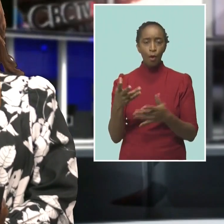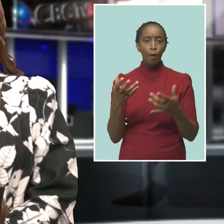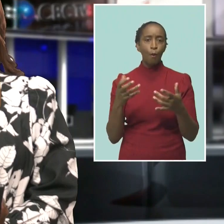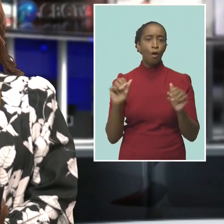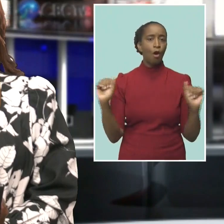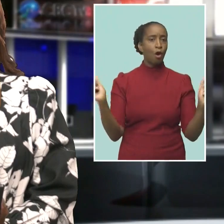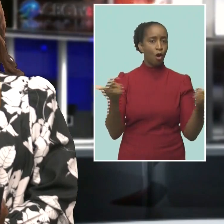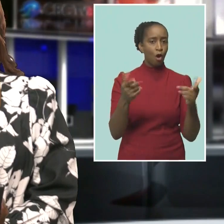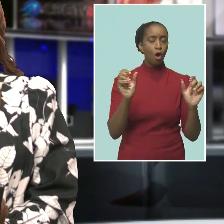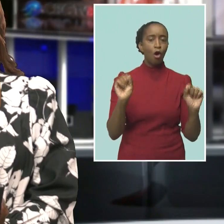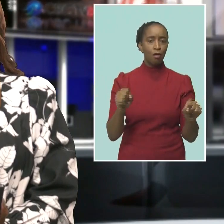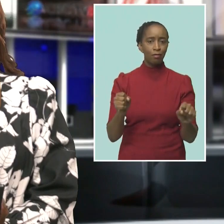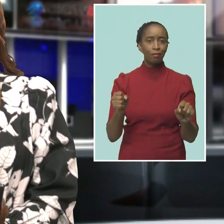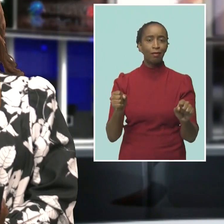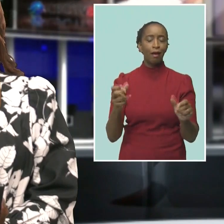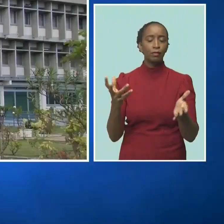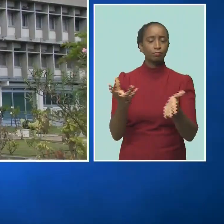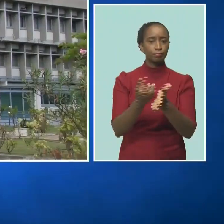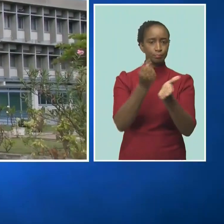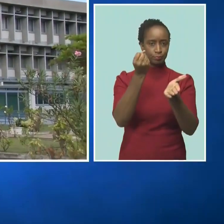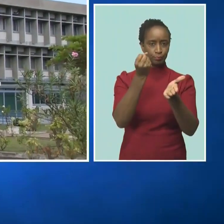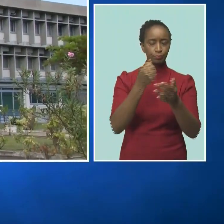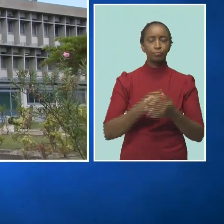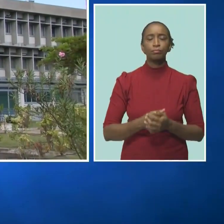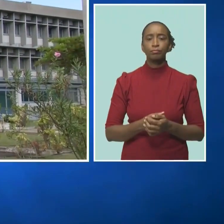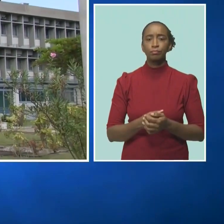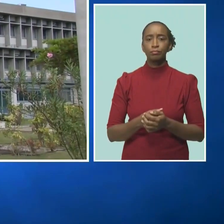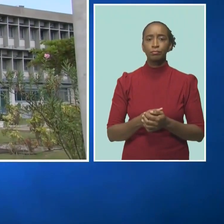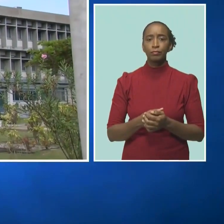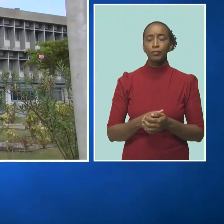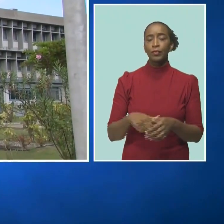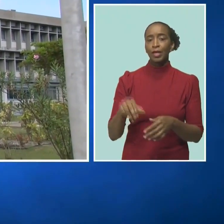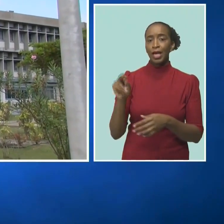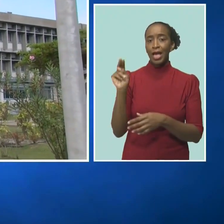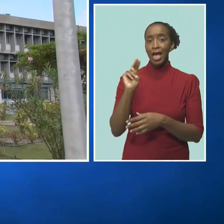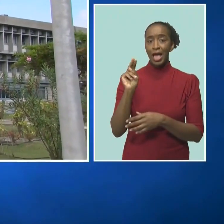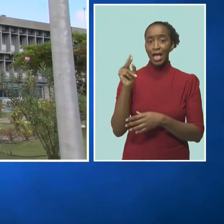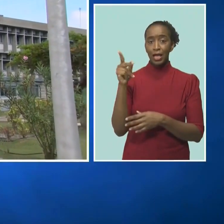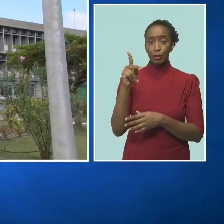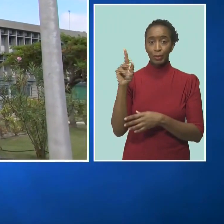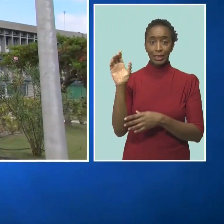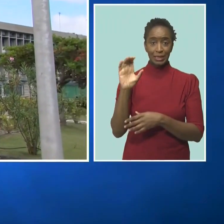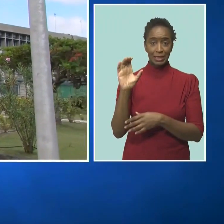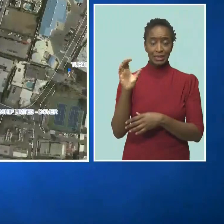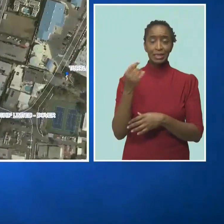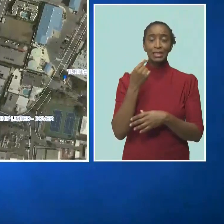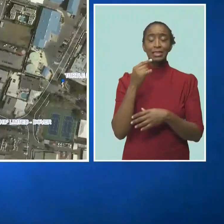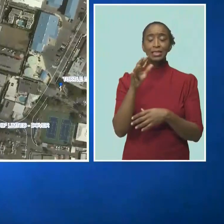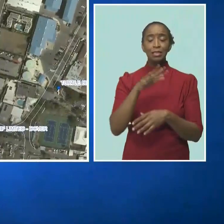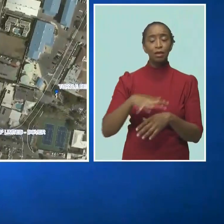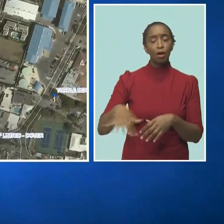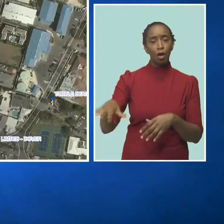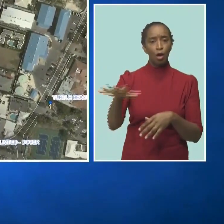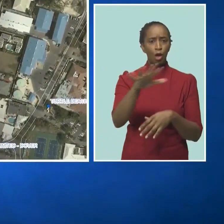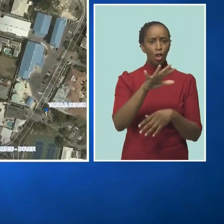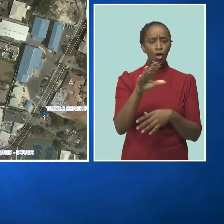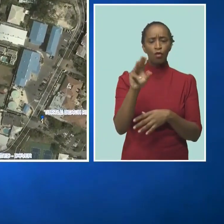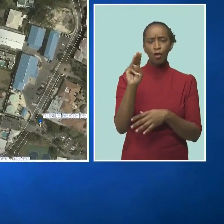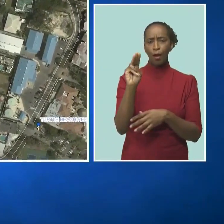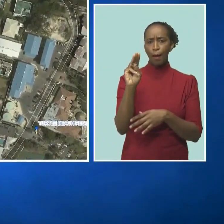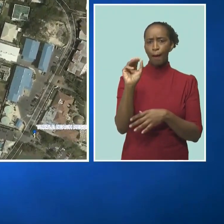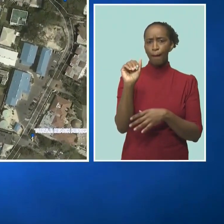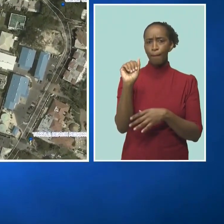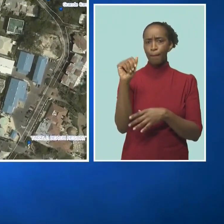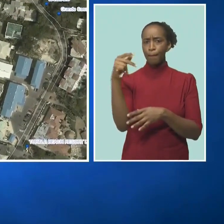Jones has those details. The National Petroleum Corporation says mapping of the country has been completed for the expansion